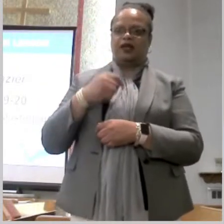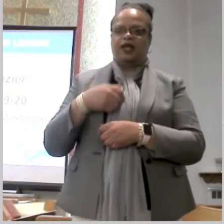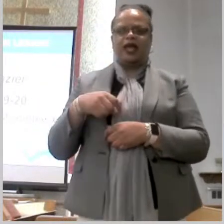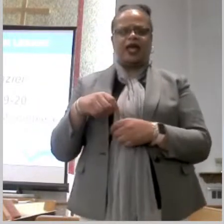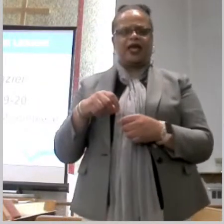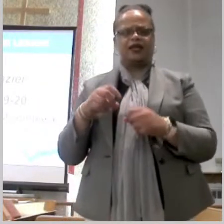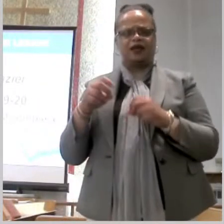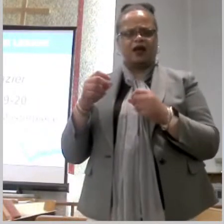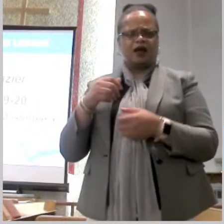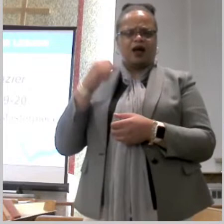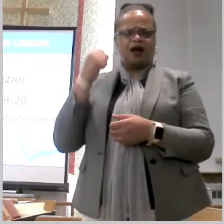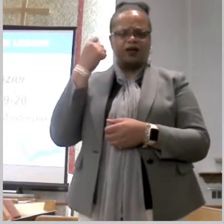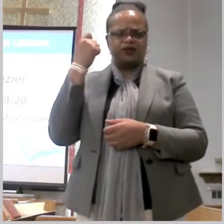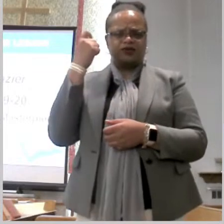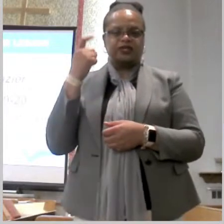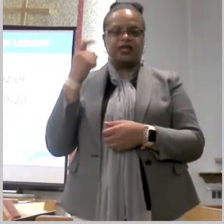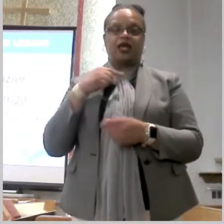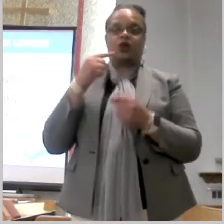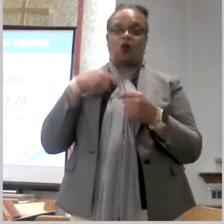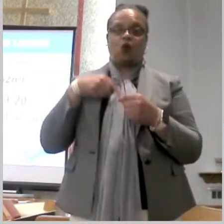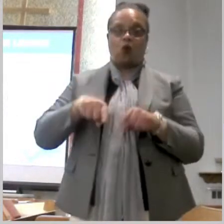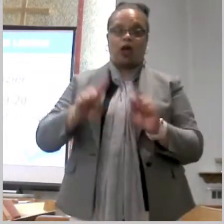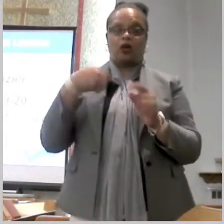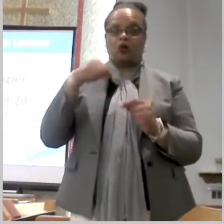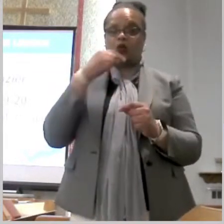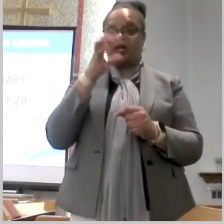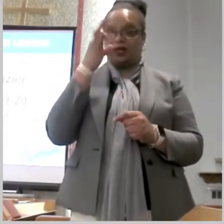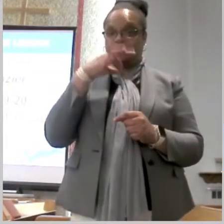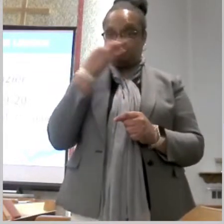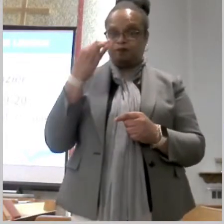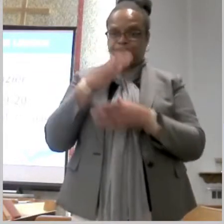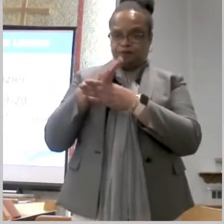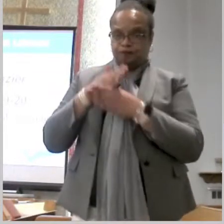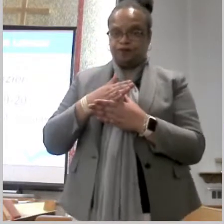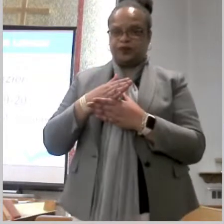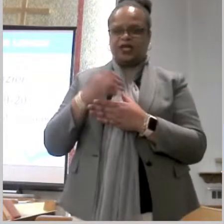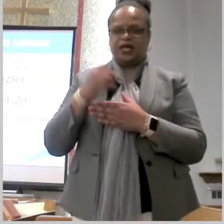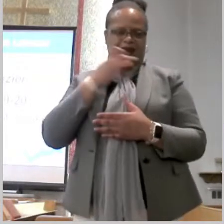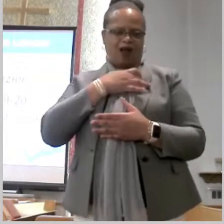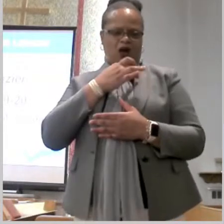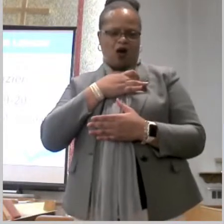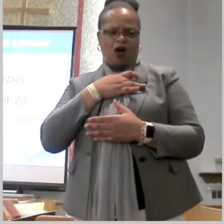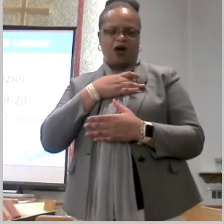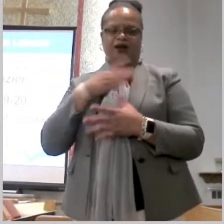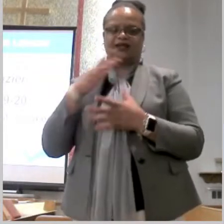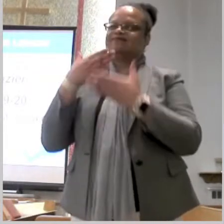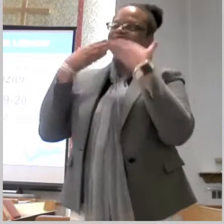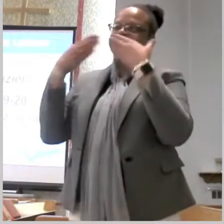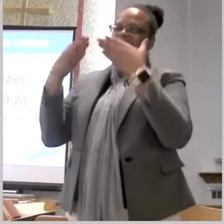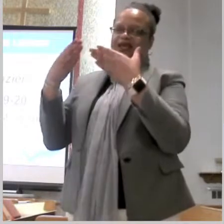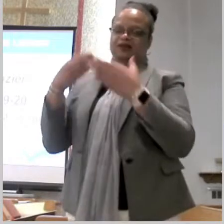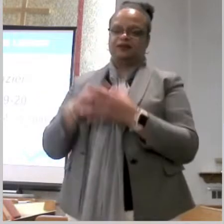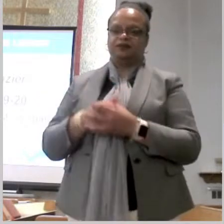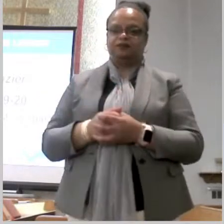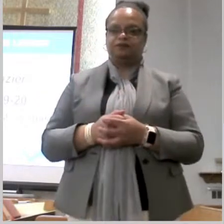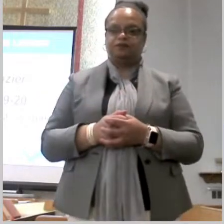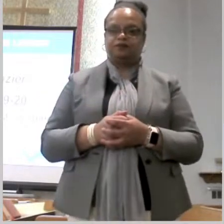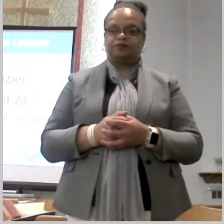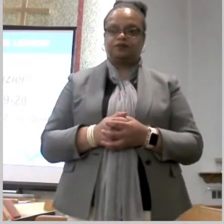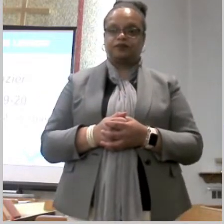Lord's Supper, with that level of thanksgiving on a continuous basis. May we carry the spirit of thanksgiving and remembrance into this